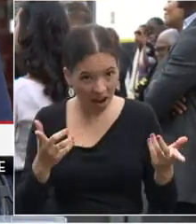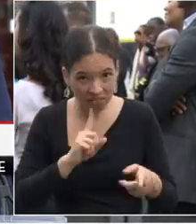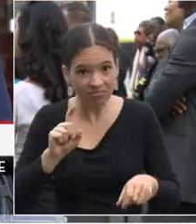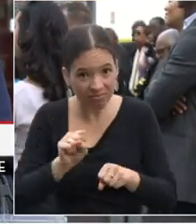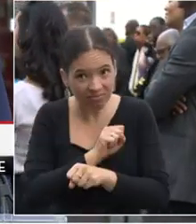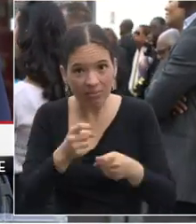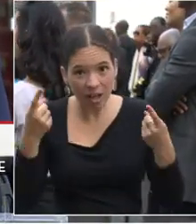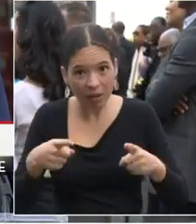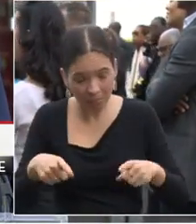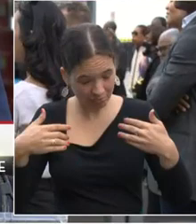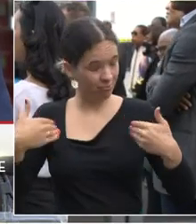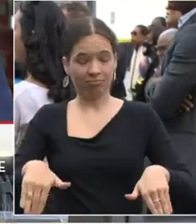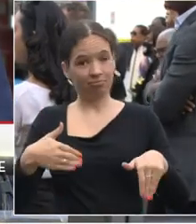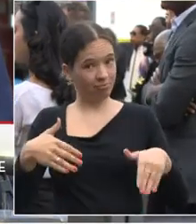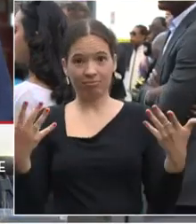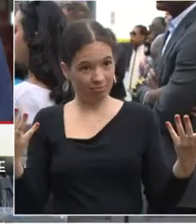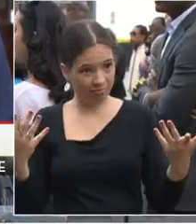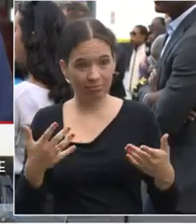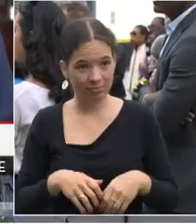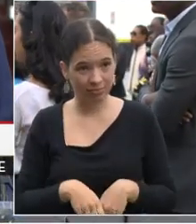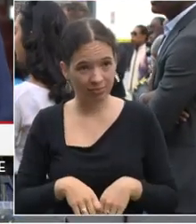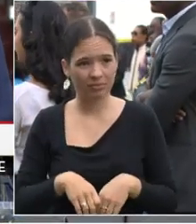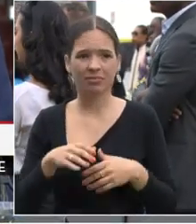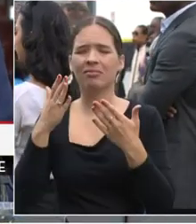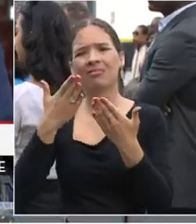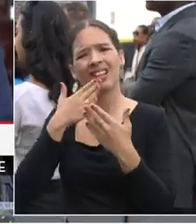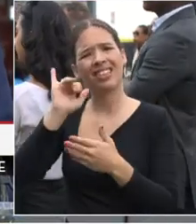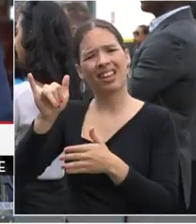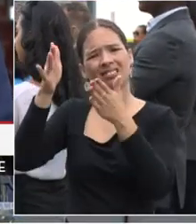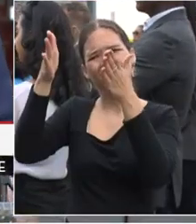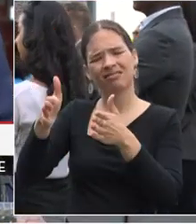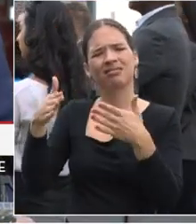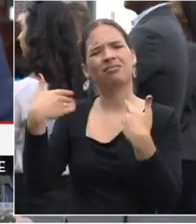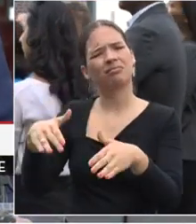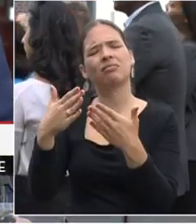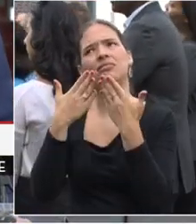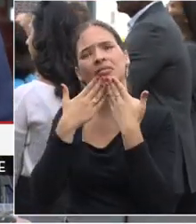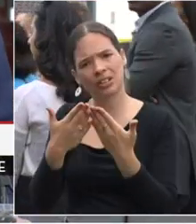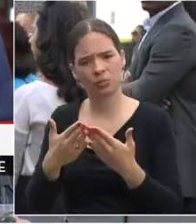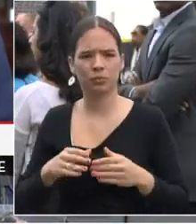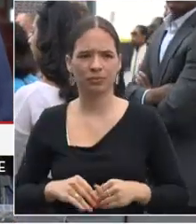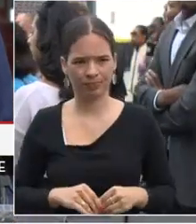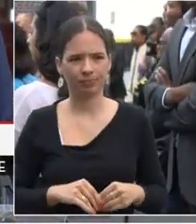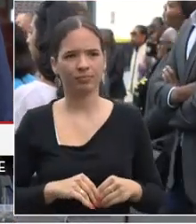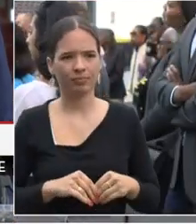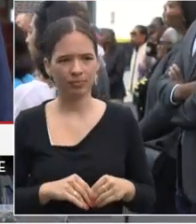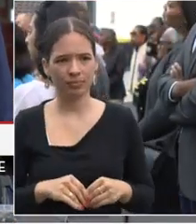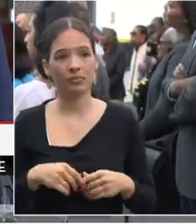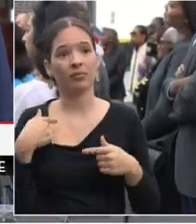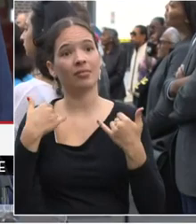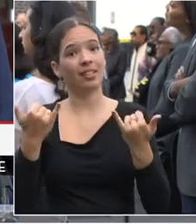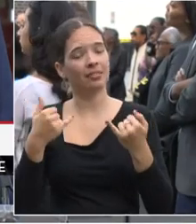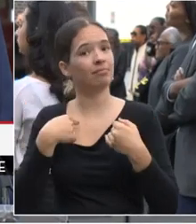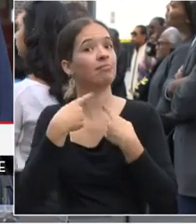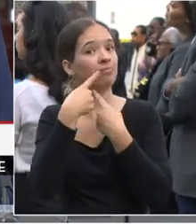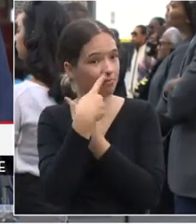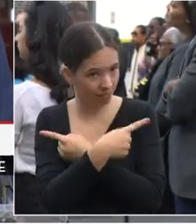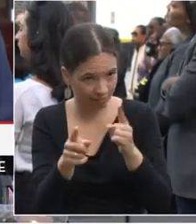And Kerry, thank you so much. I'm thoroughly pleased to announce